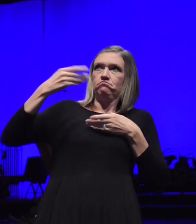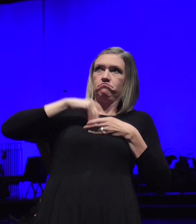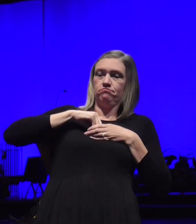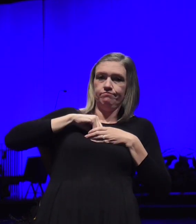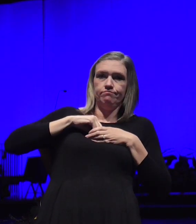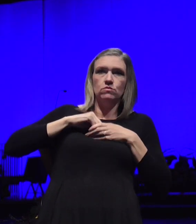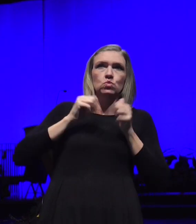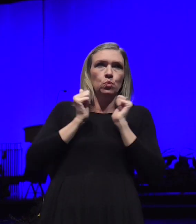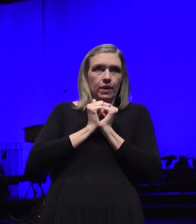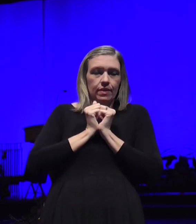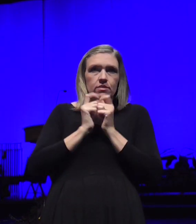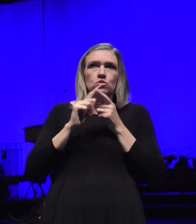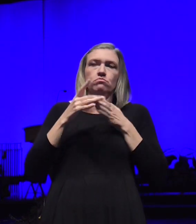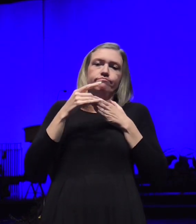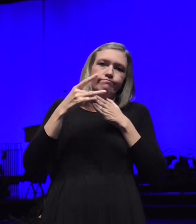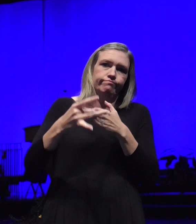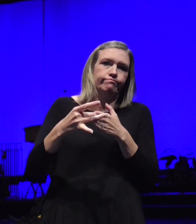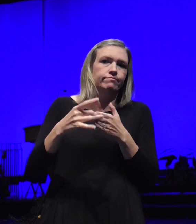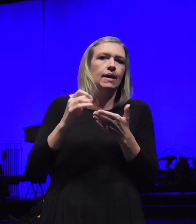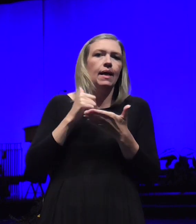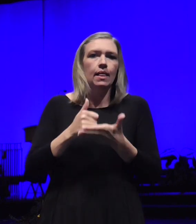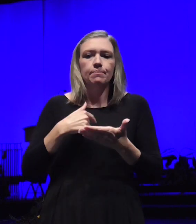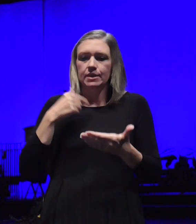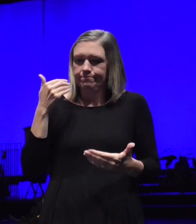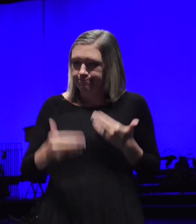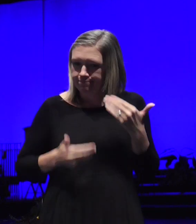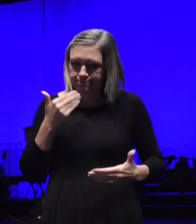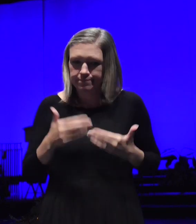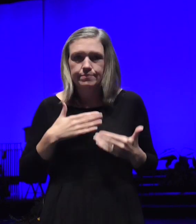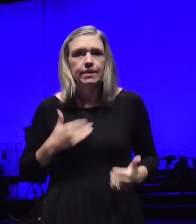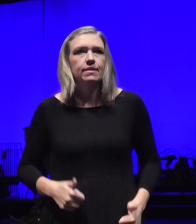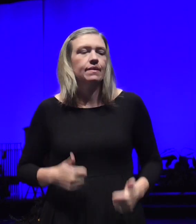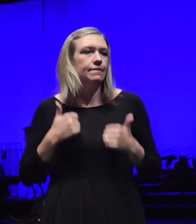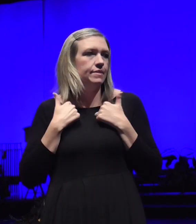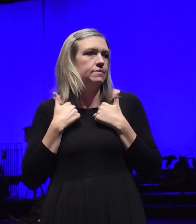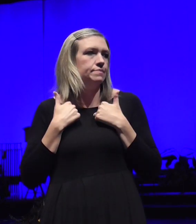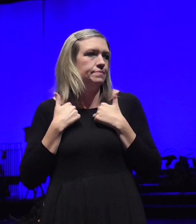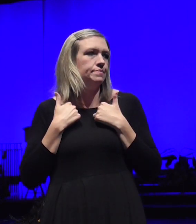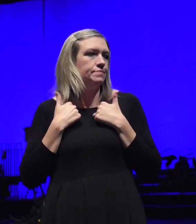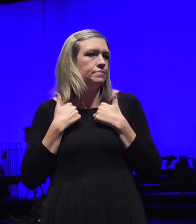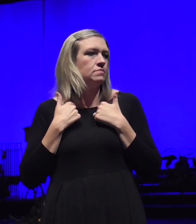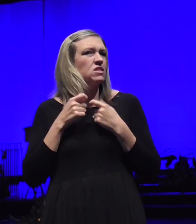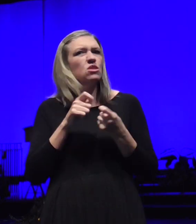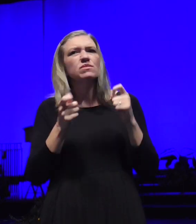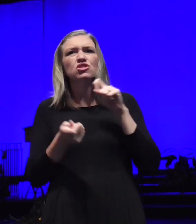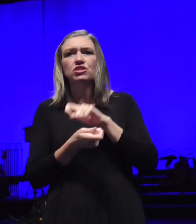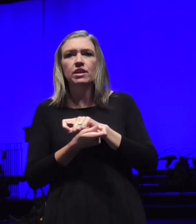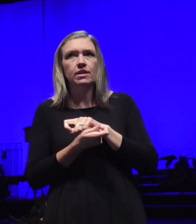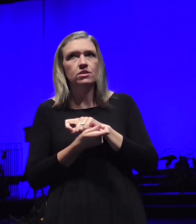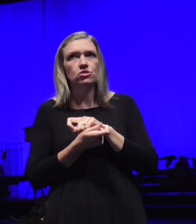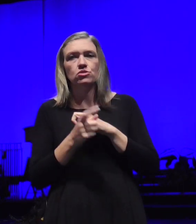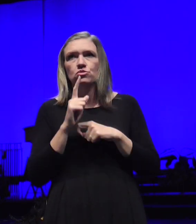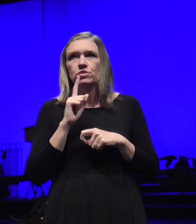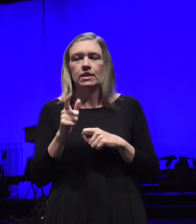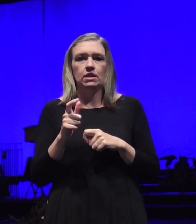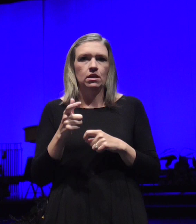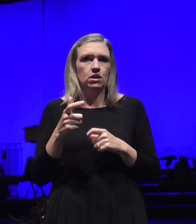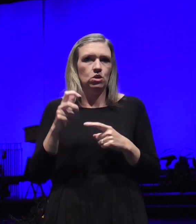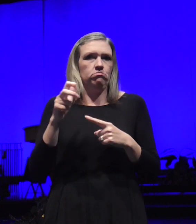guide me forward as I step forward in my life. So change, that great